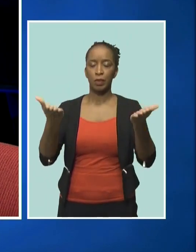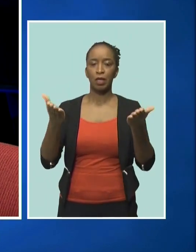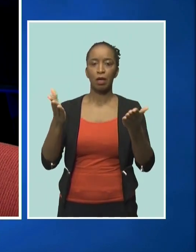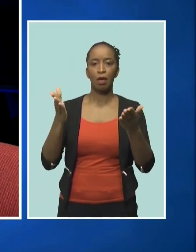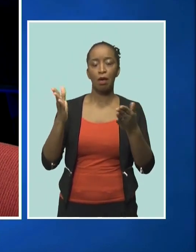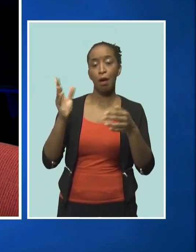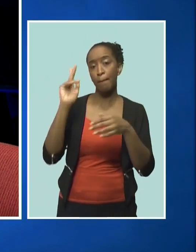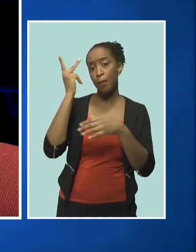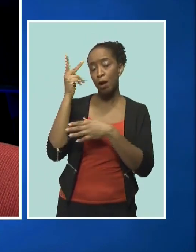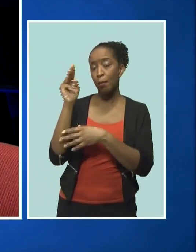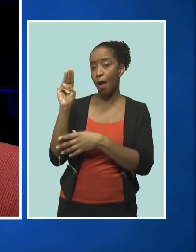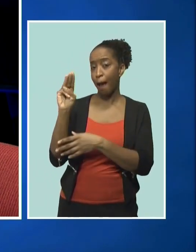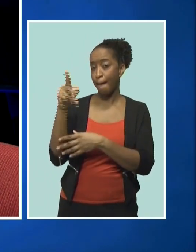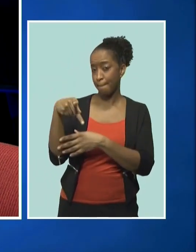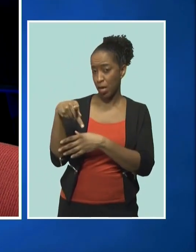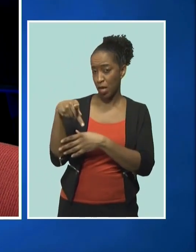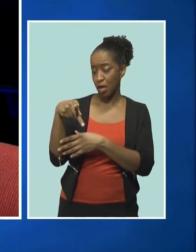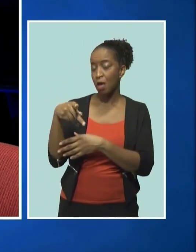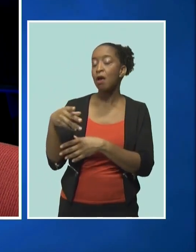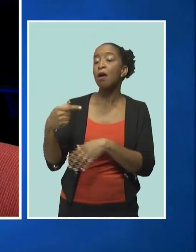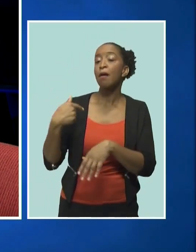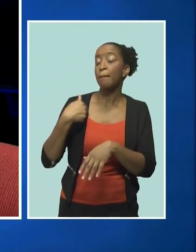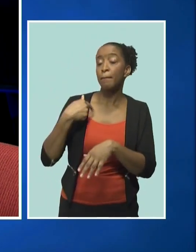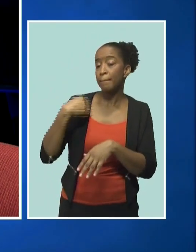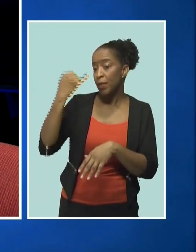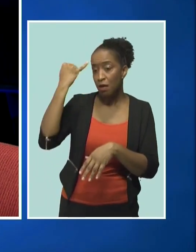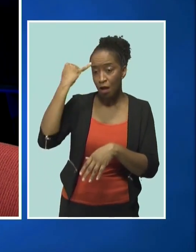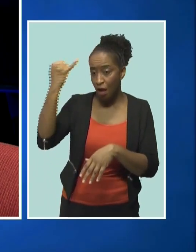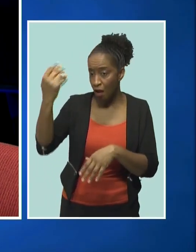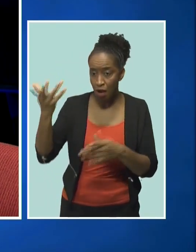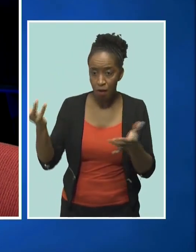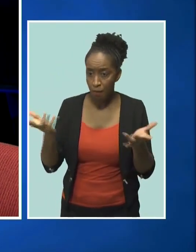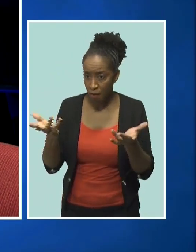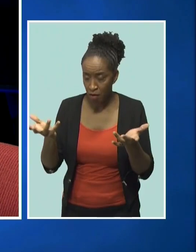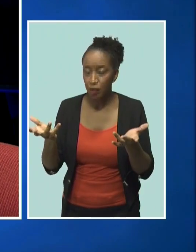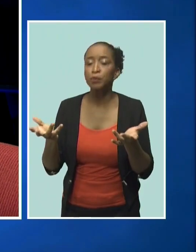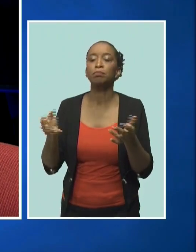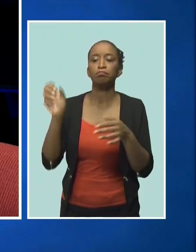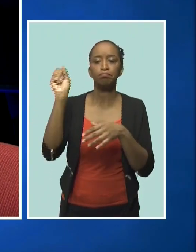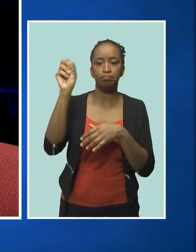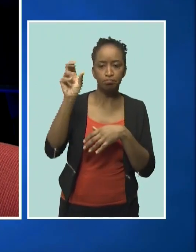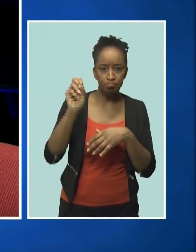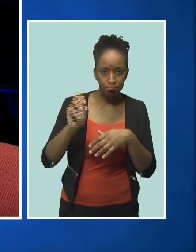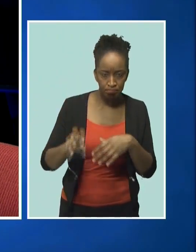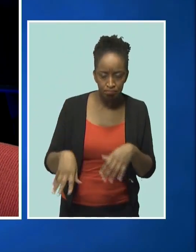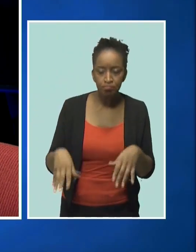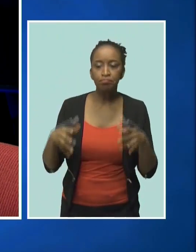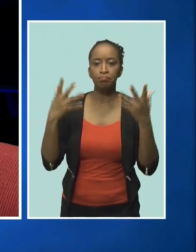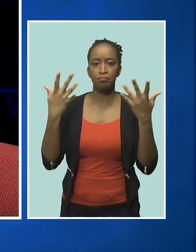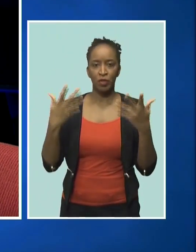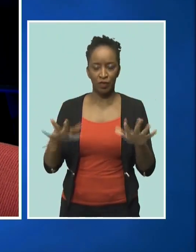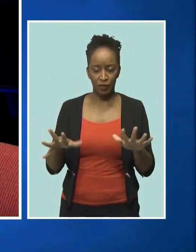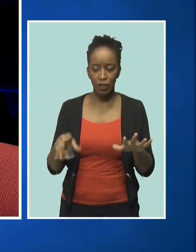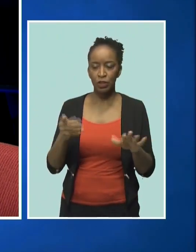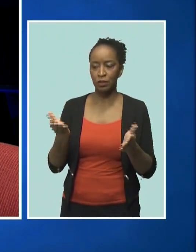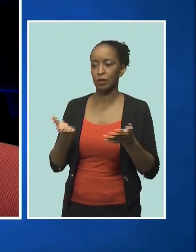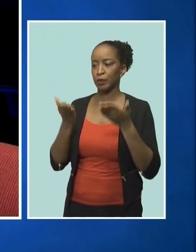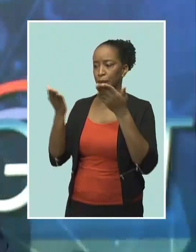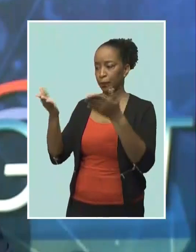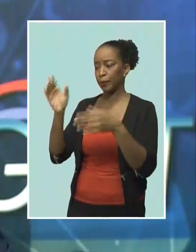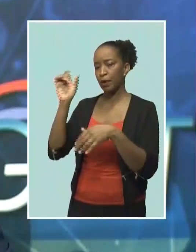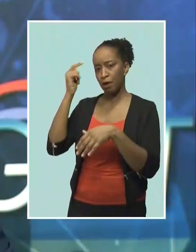the agencies to put their views forward. So when they go to Parliament, as their representative, they can argue their